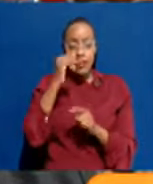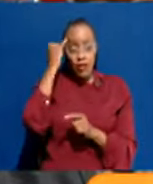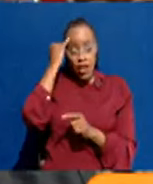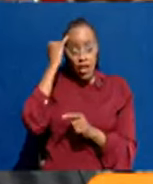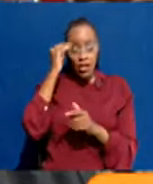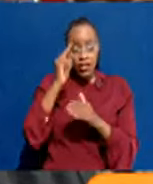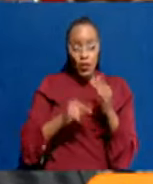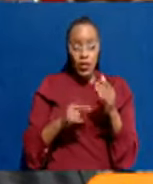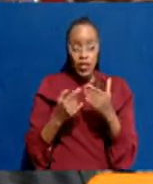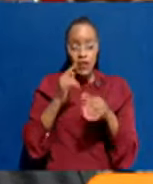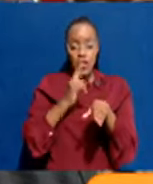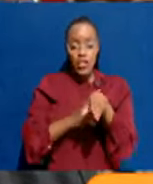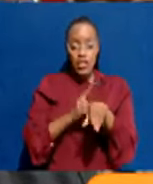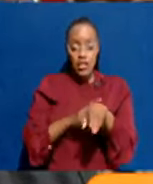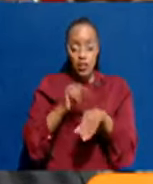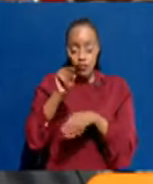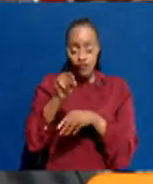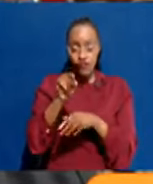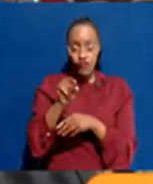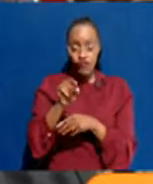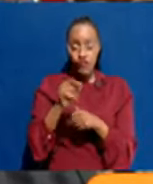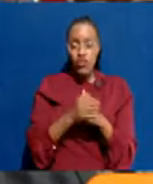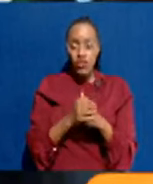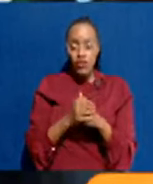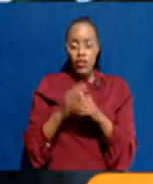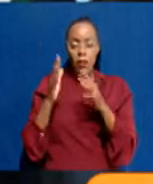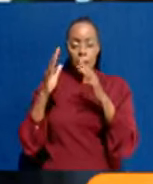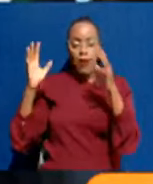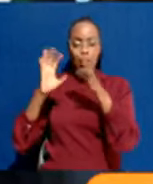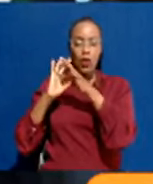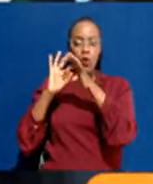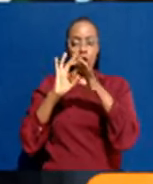is during that grand coalition,